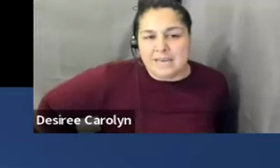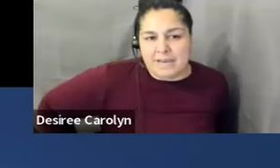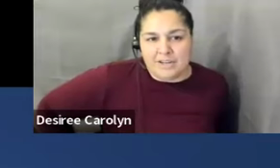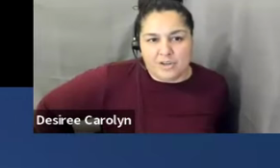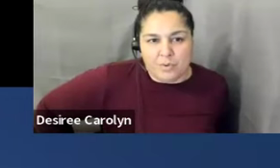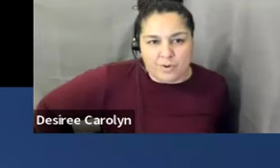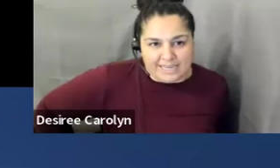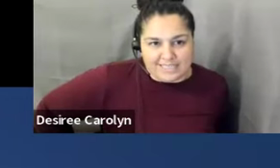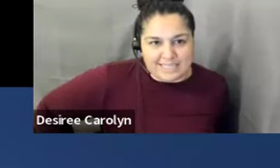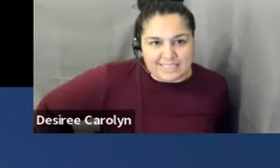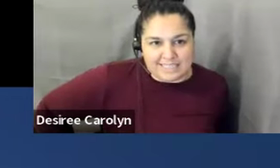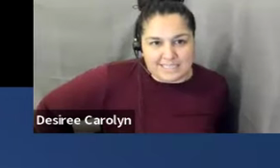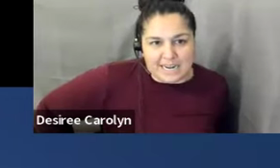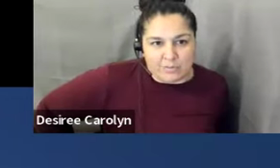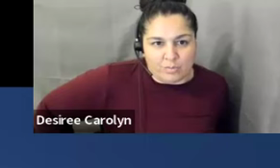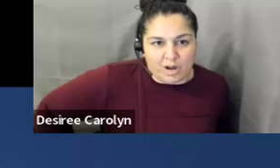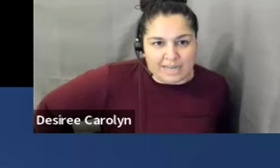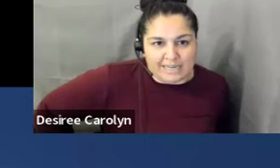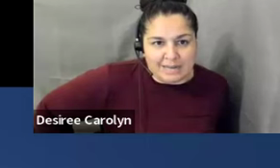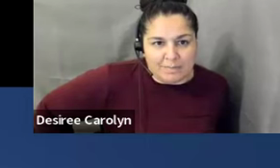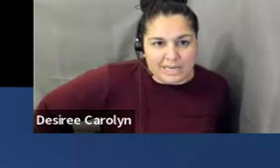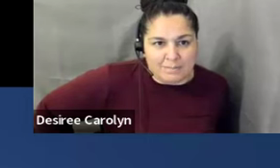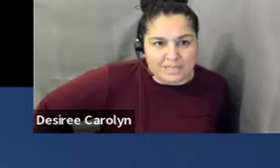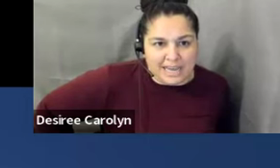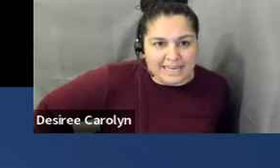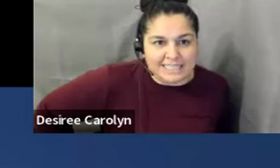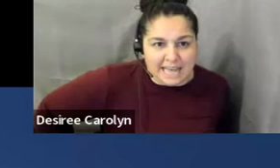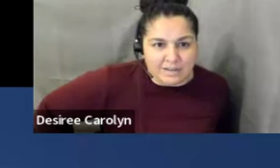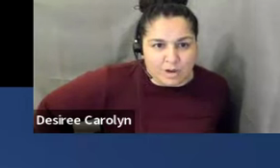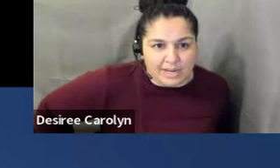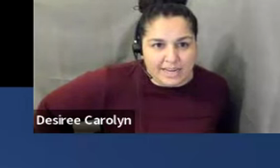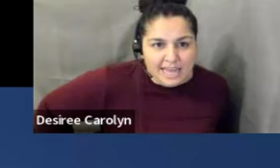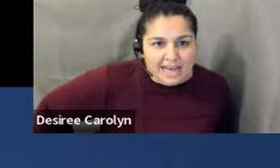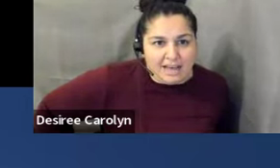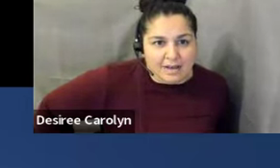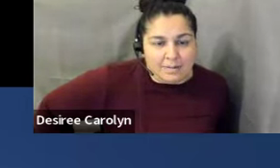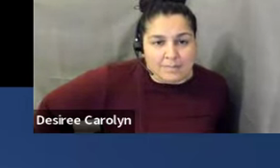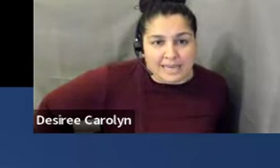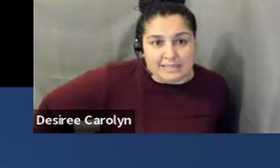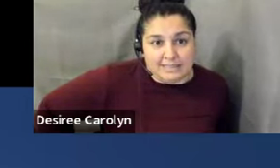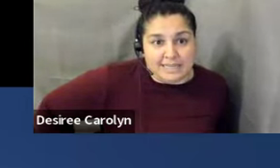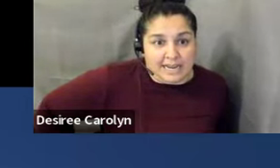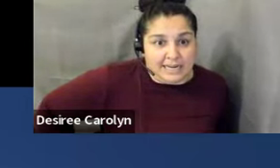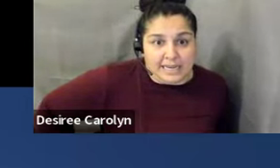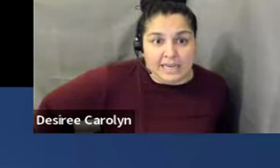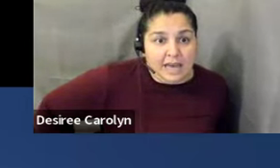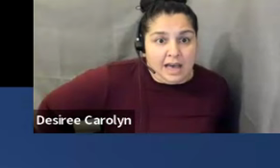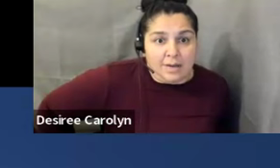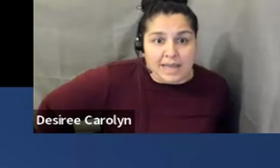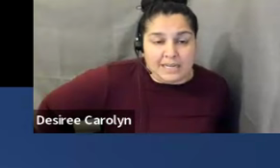So he made a good point. Text to 911 can be applied to anyone in